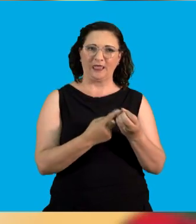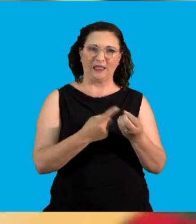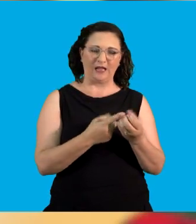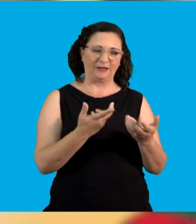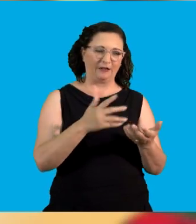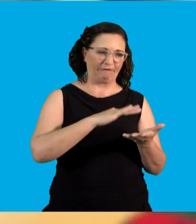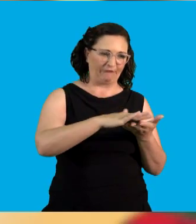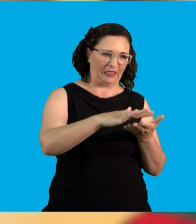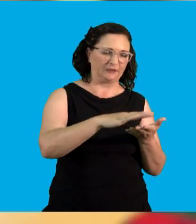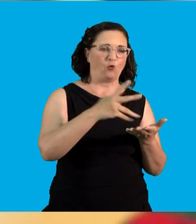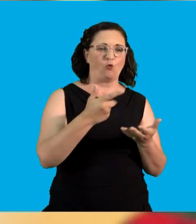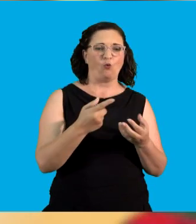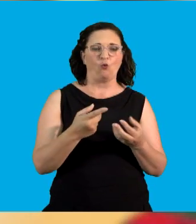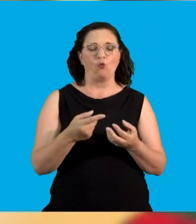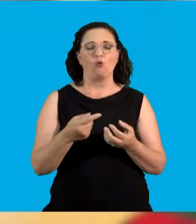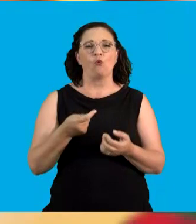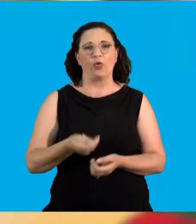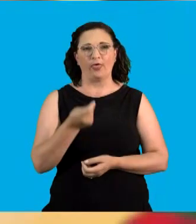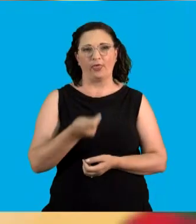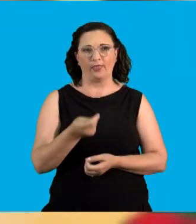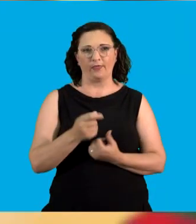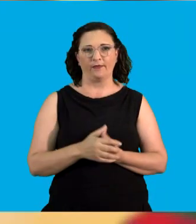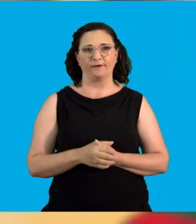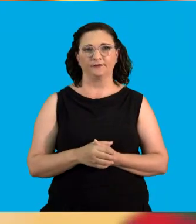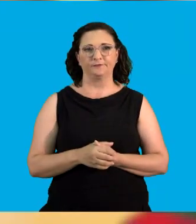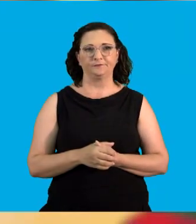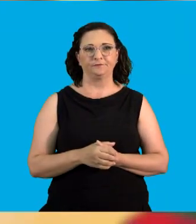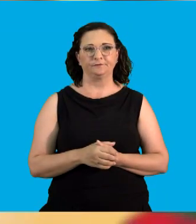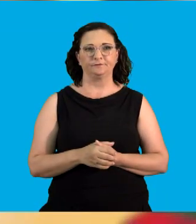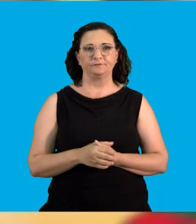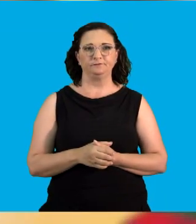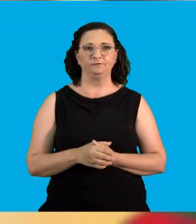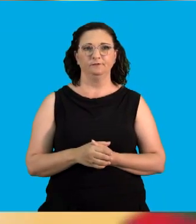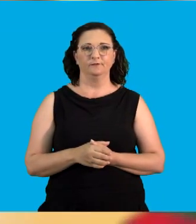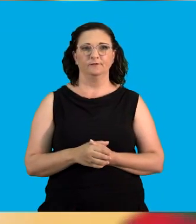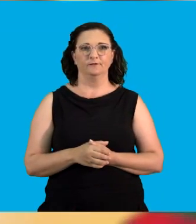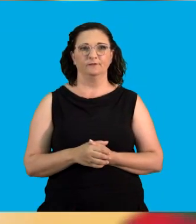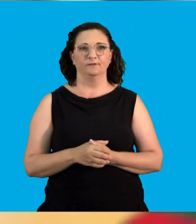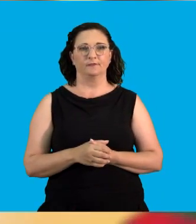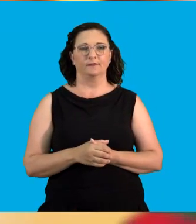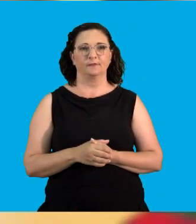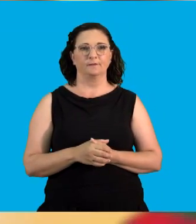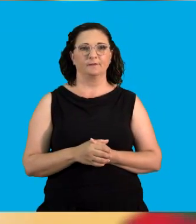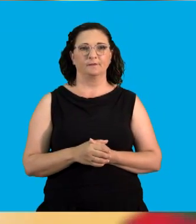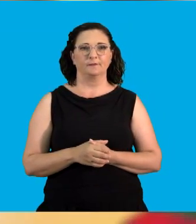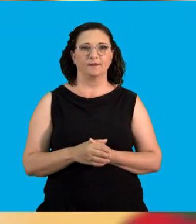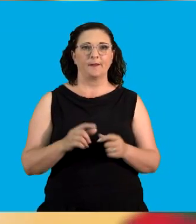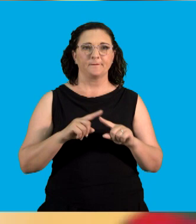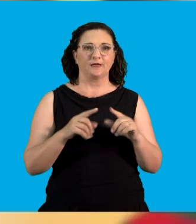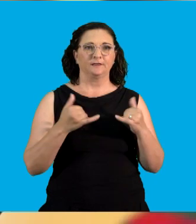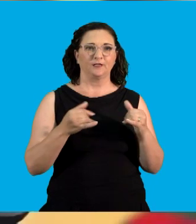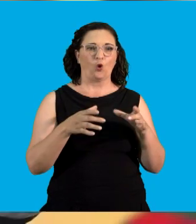it looks like a flat disk or it looks like a fried egg. It is because it is about 100